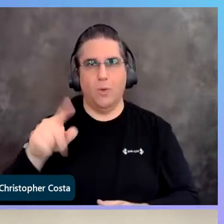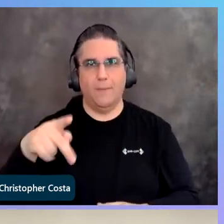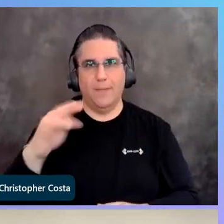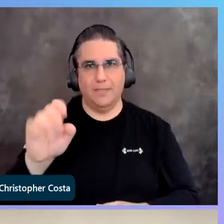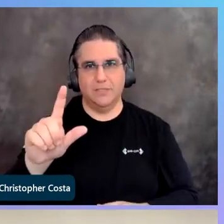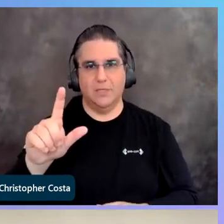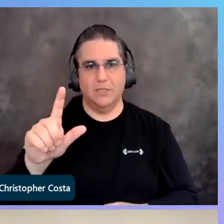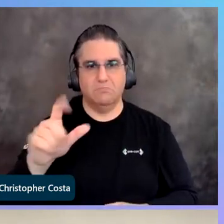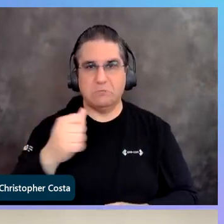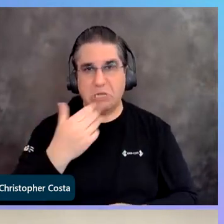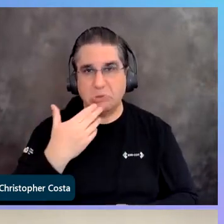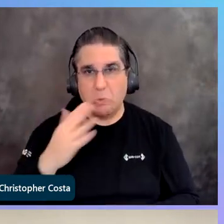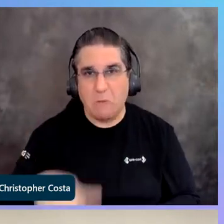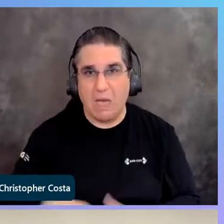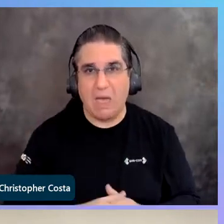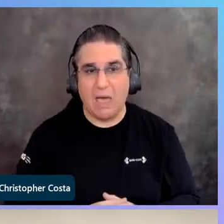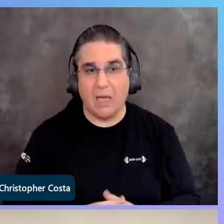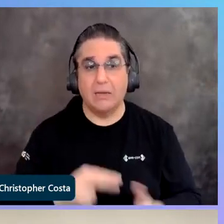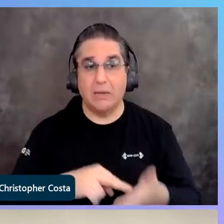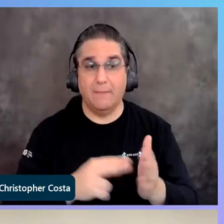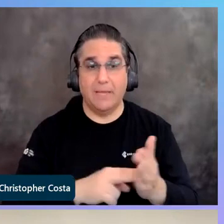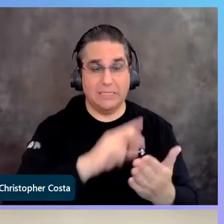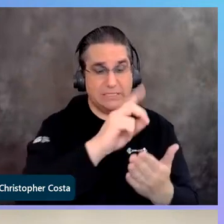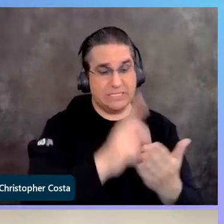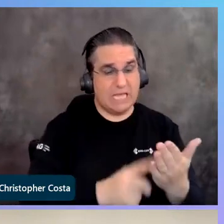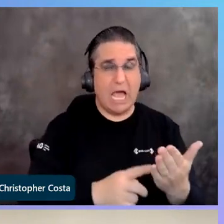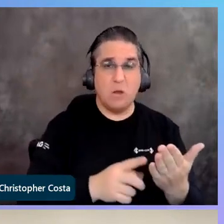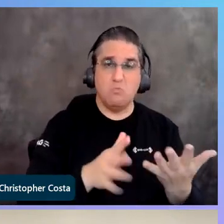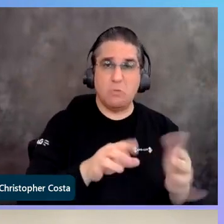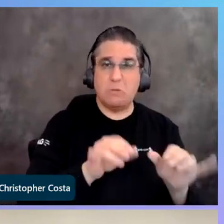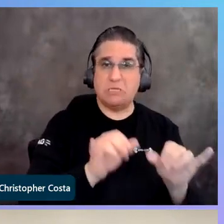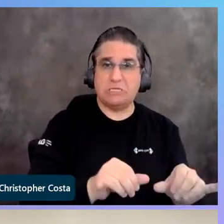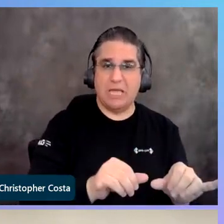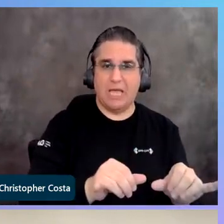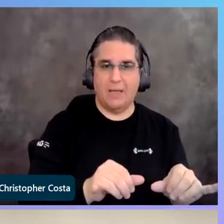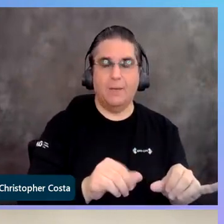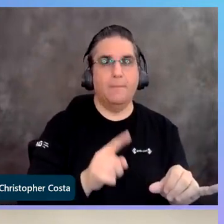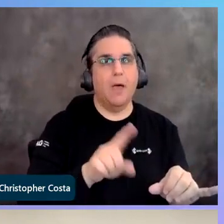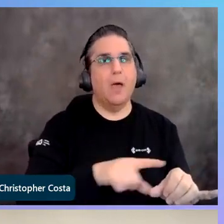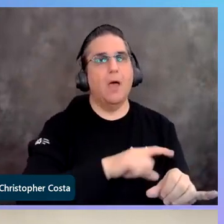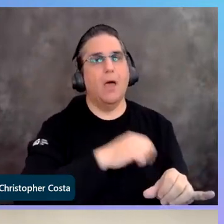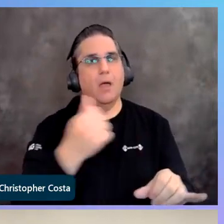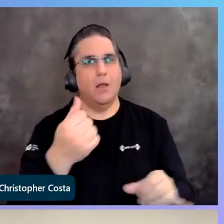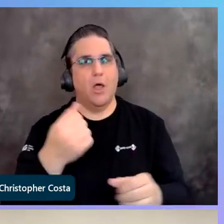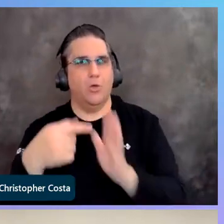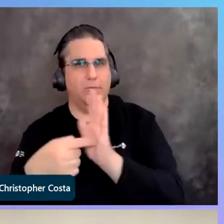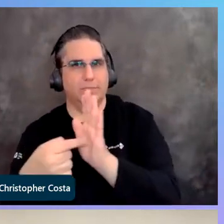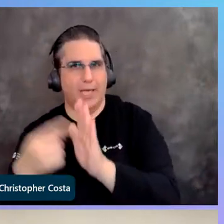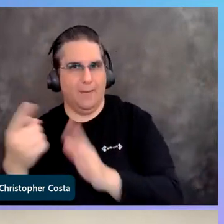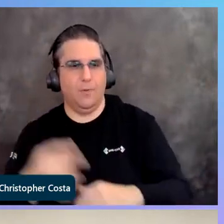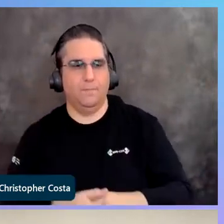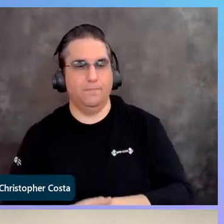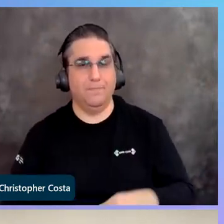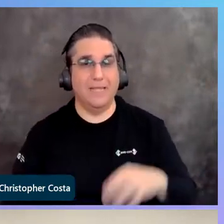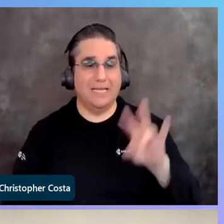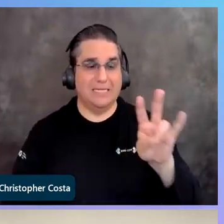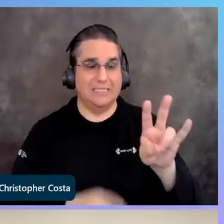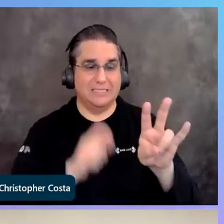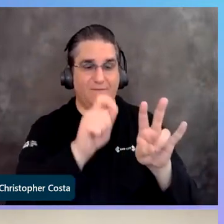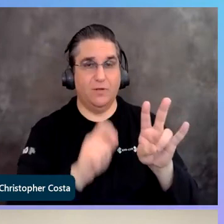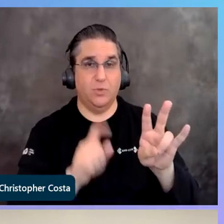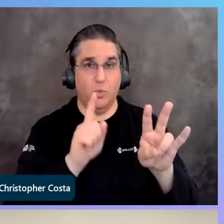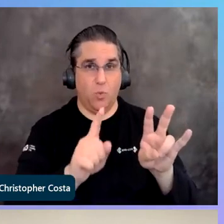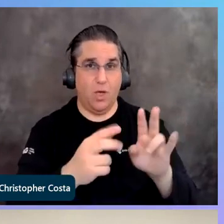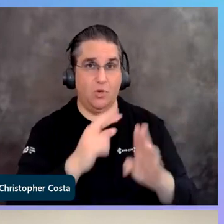example, it doesn't change up the design too much, but let's look at the last one, okay? In our 7:1 ratio